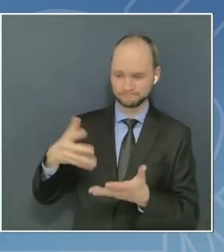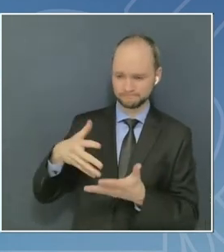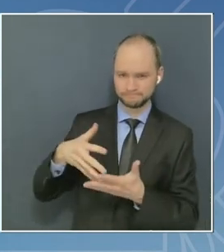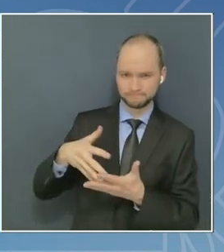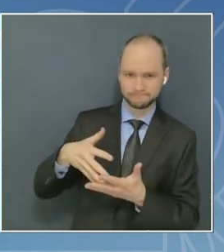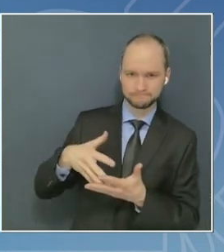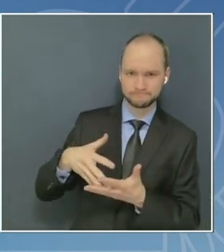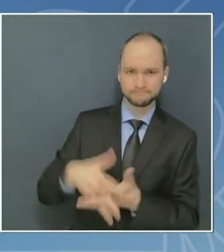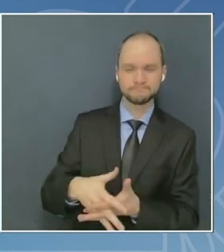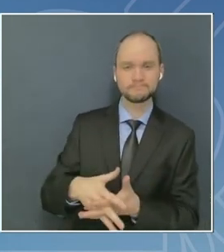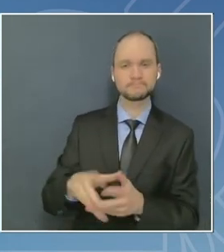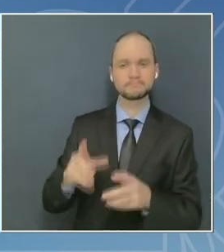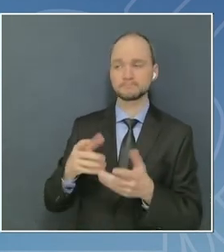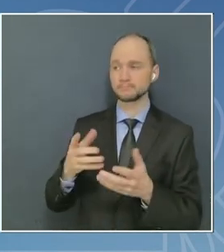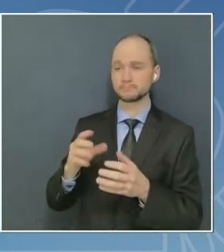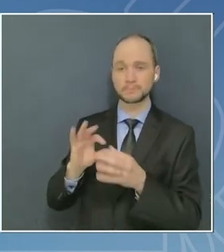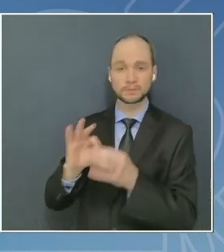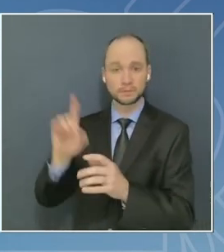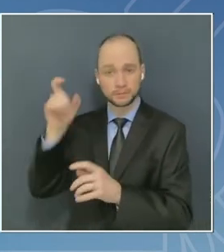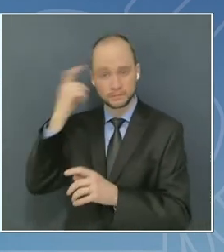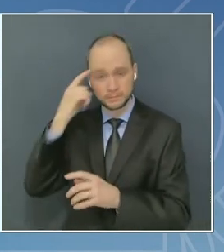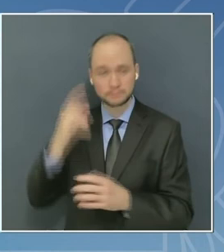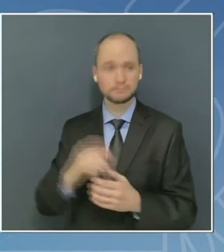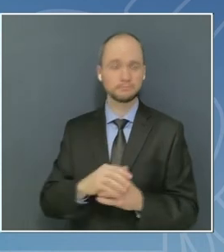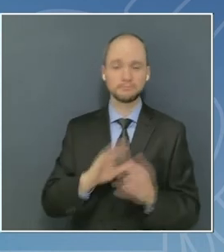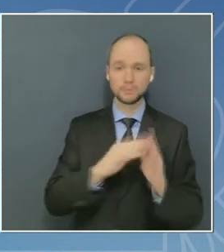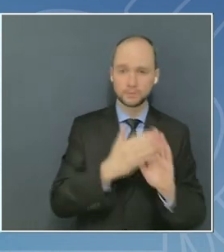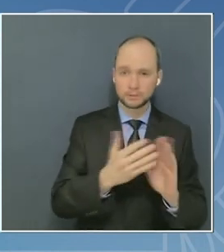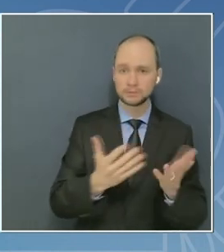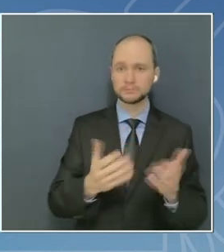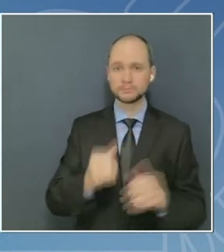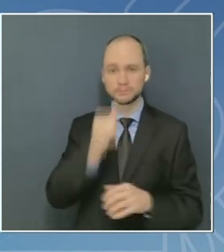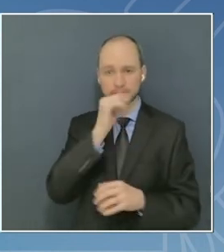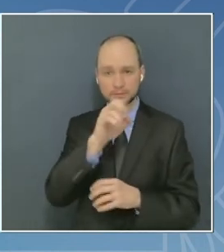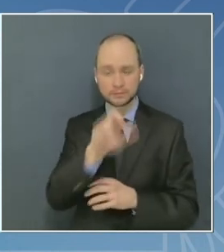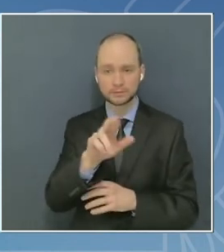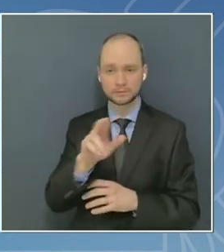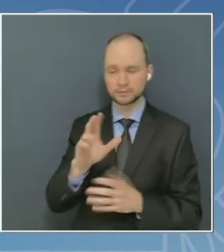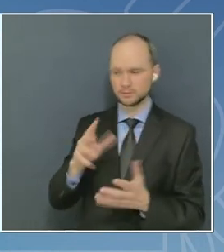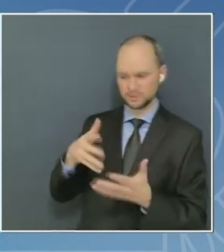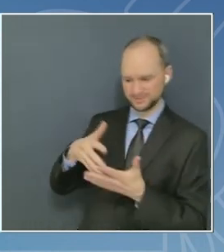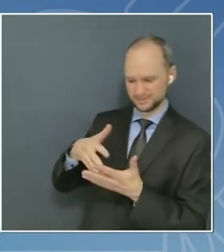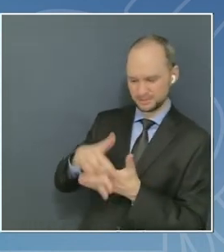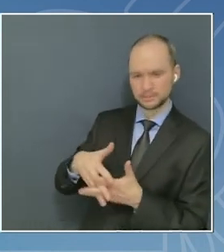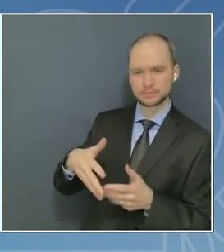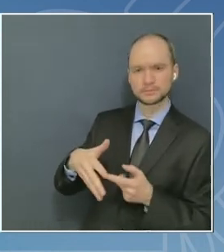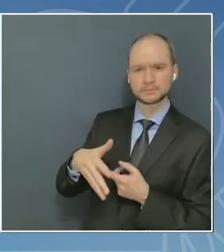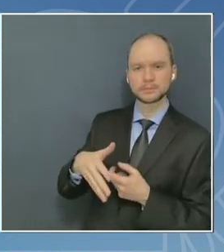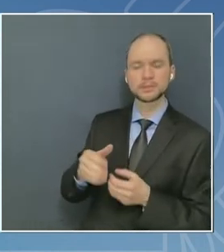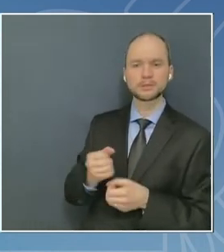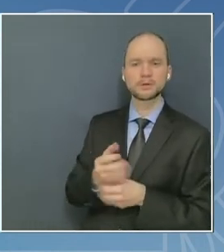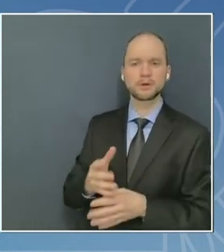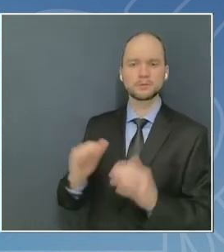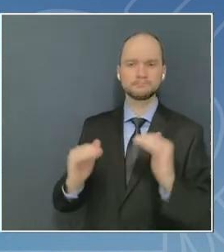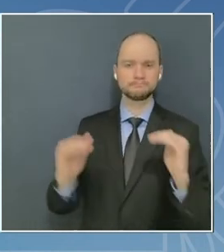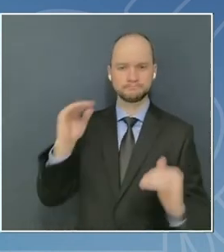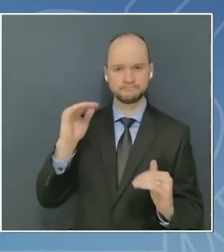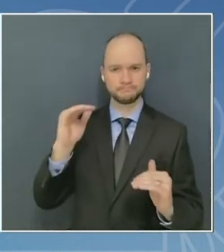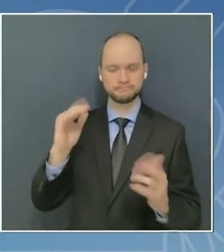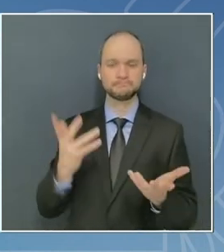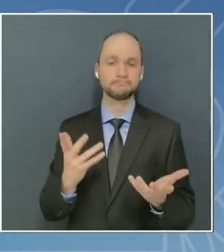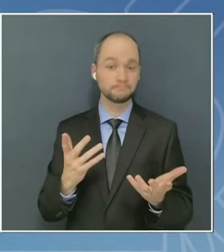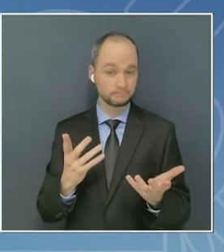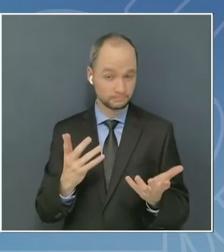and community. And so we also get to look at some of those pieces of it with respect to language access,